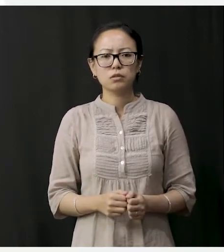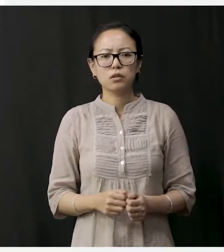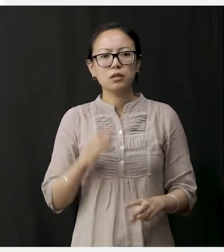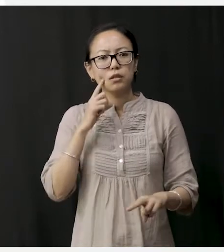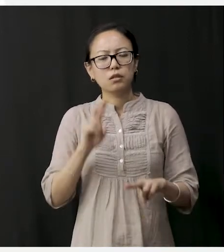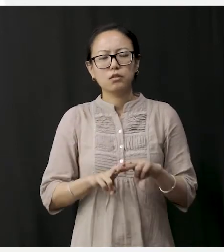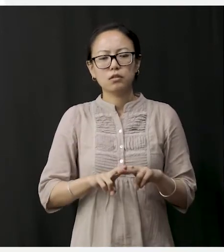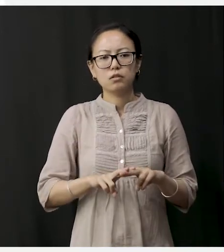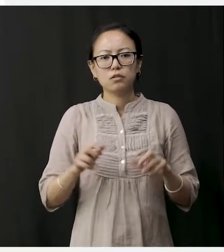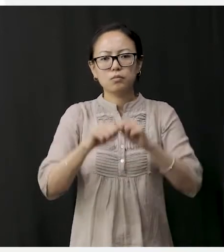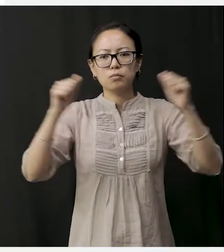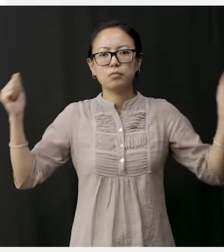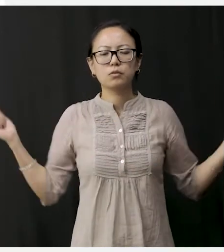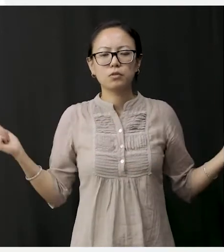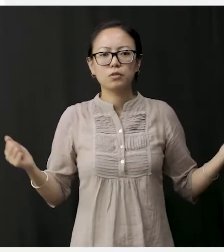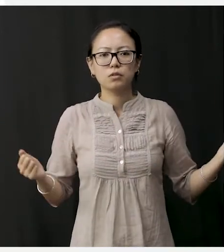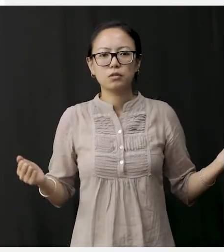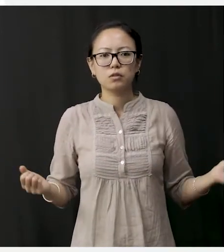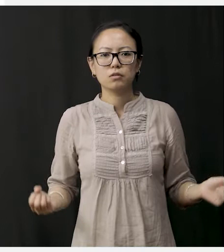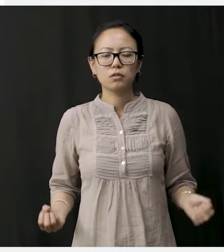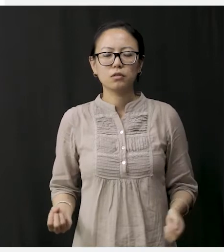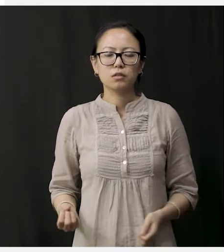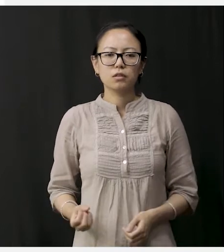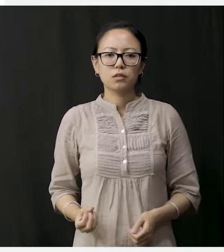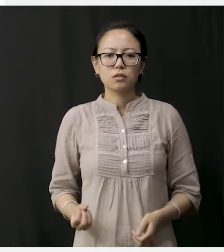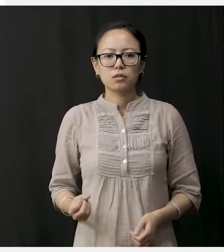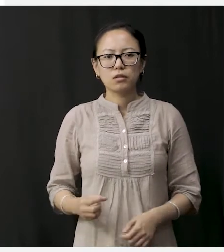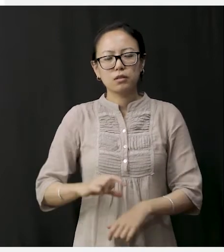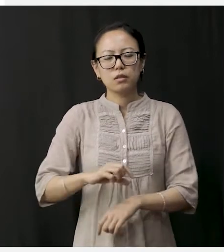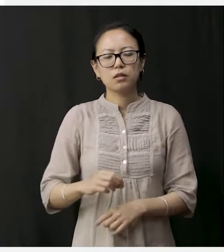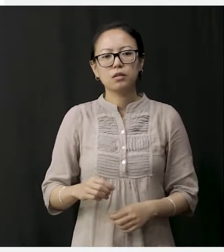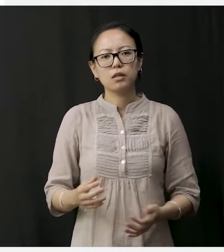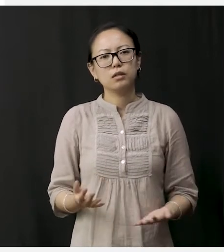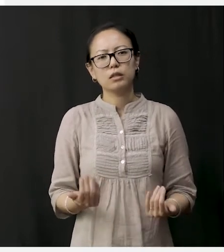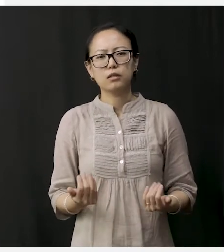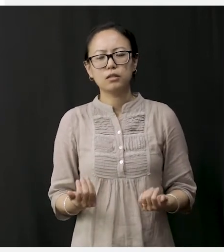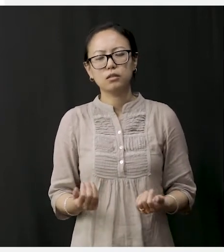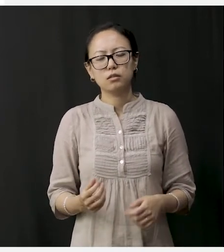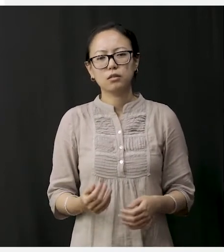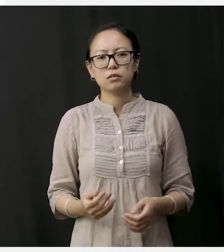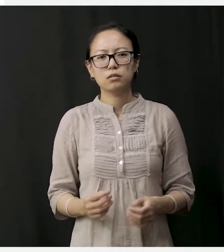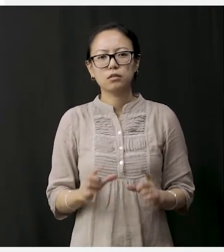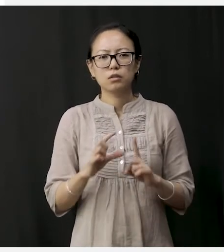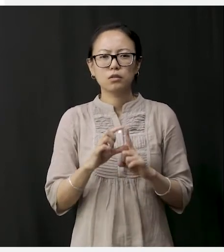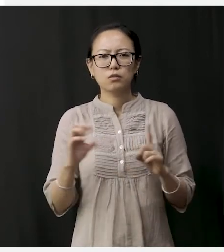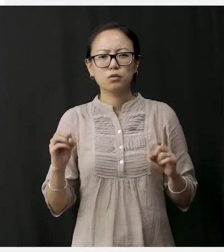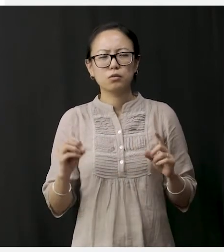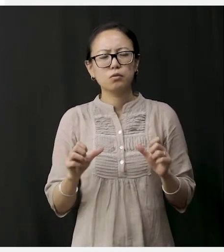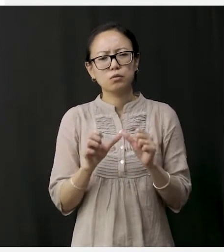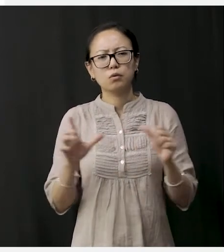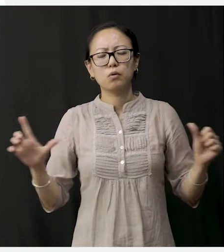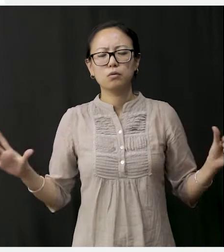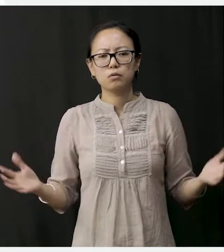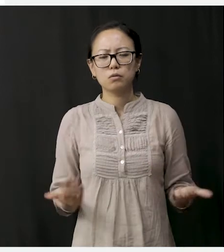up early, because if you do that, you can not only meet up your friends, you can not only help your parents at home,